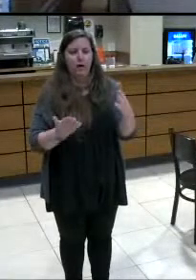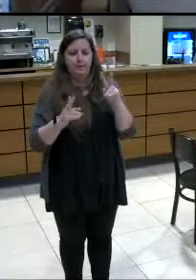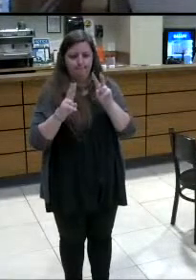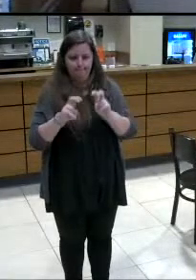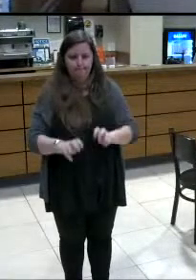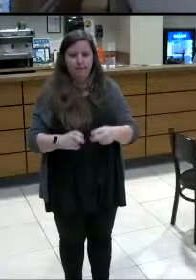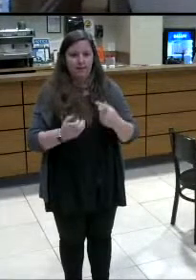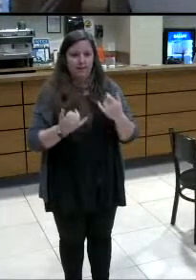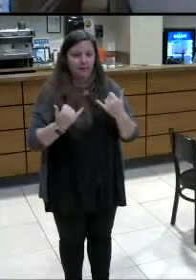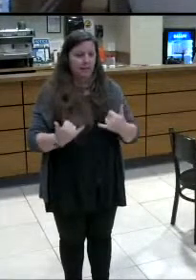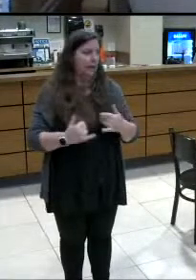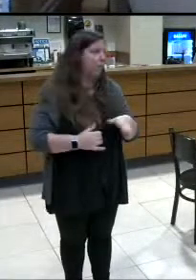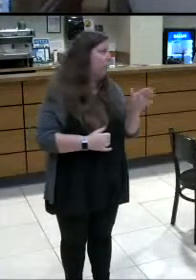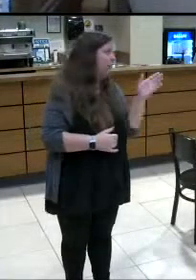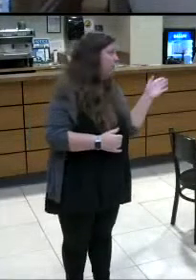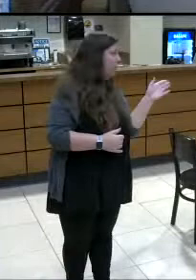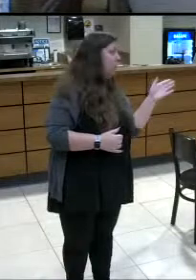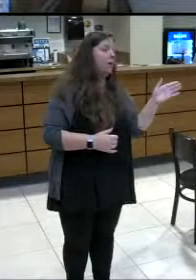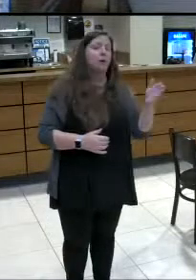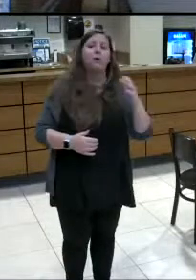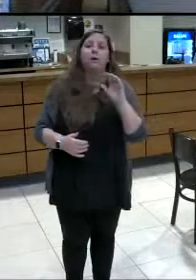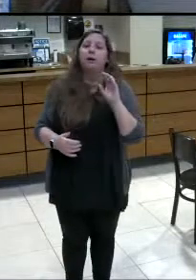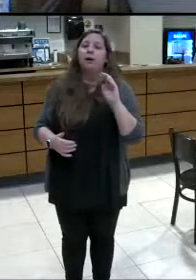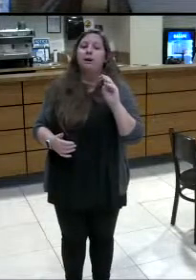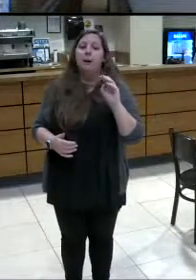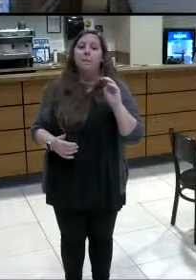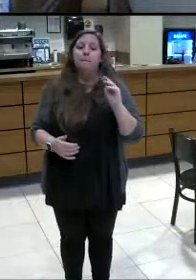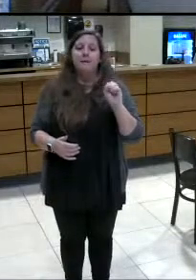How does COIL compare to the other middle schools?